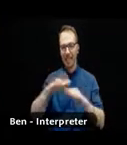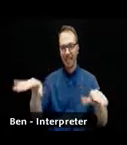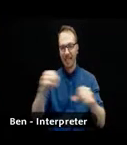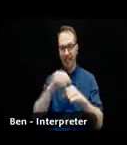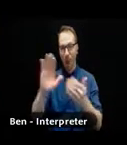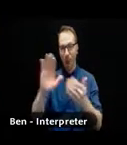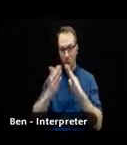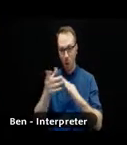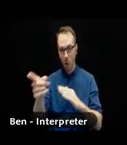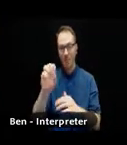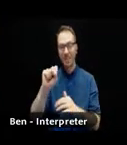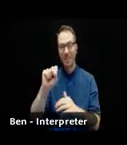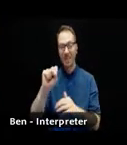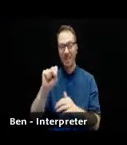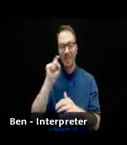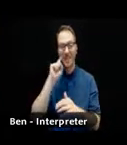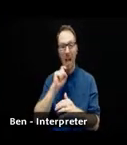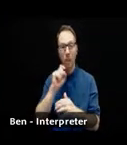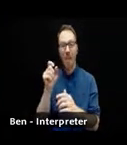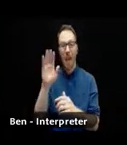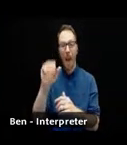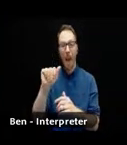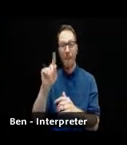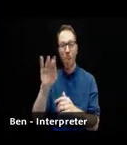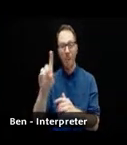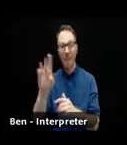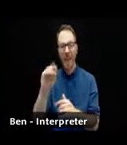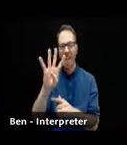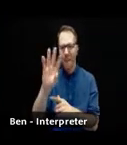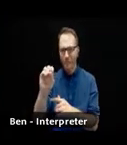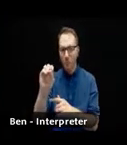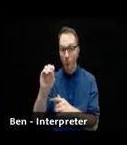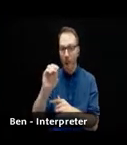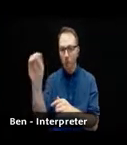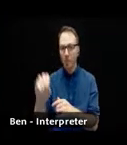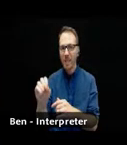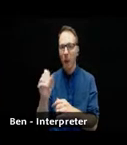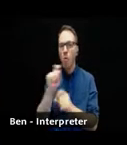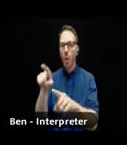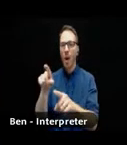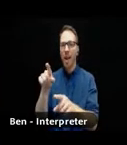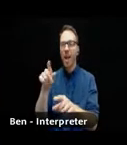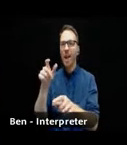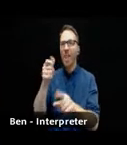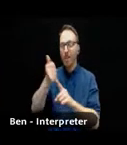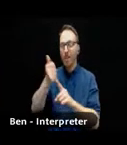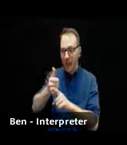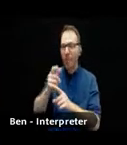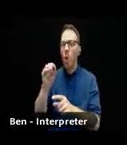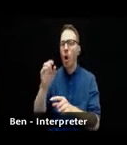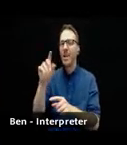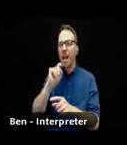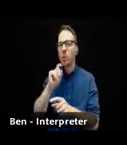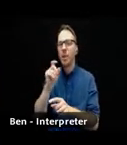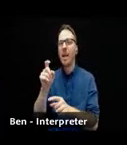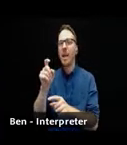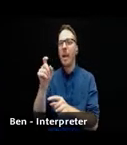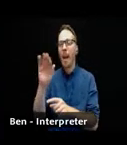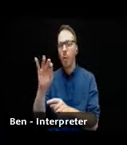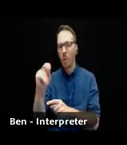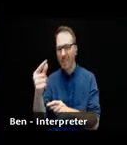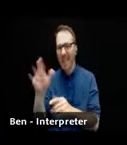were sexually abused, over 40% were self-reporting sexually abusing kids in the community. And so the Crown, the government